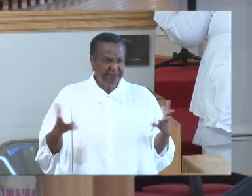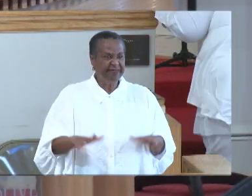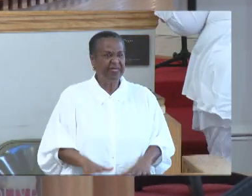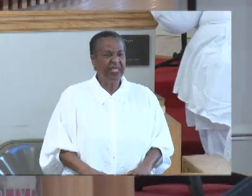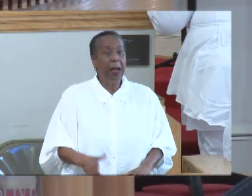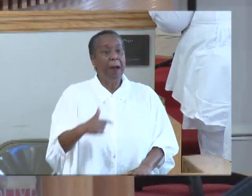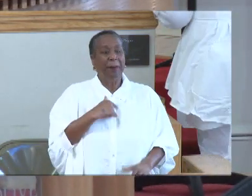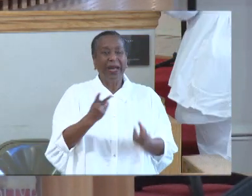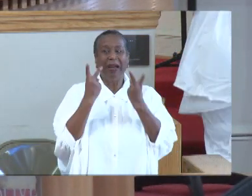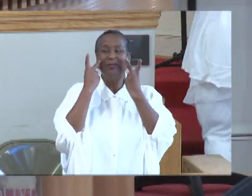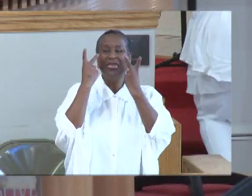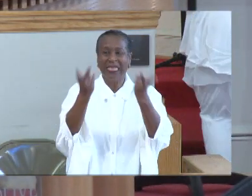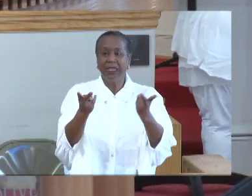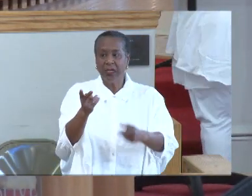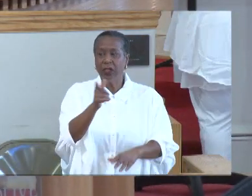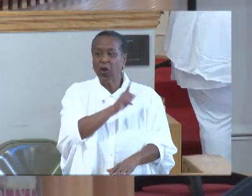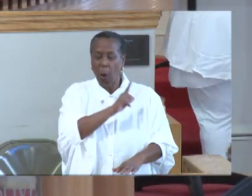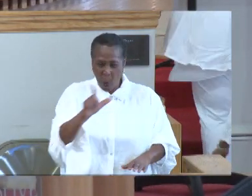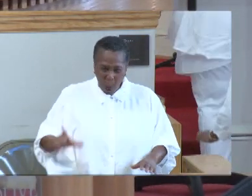But I've seen the Lord.